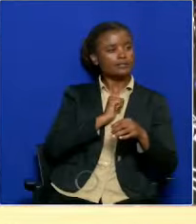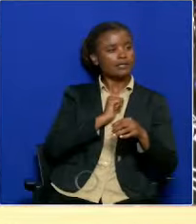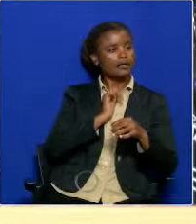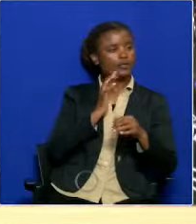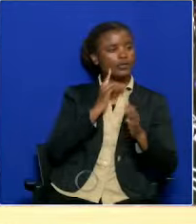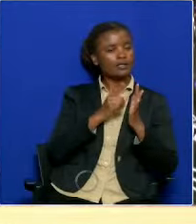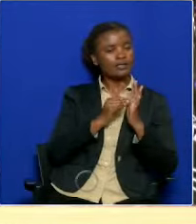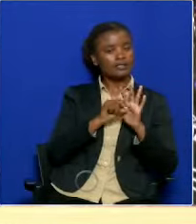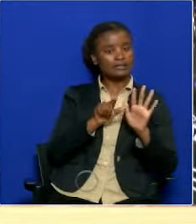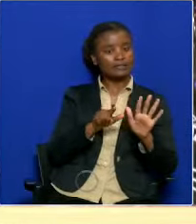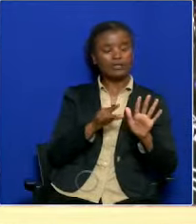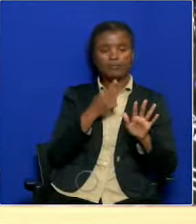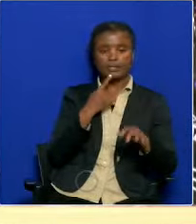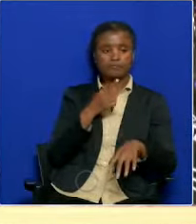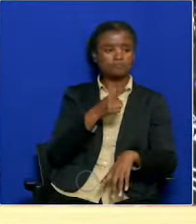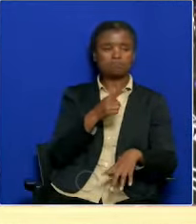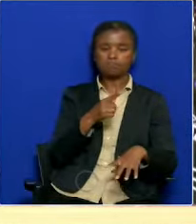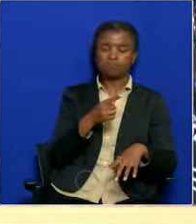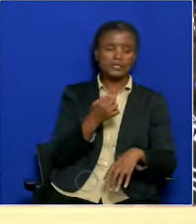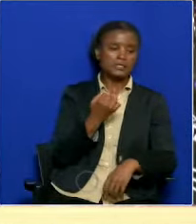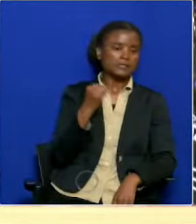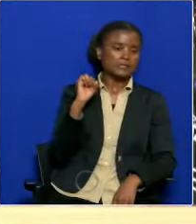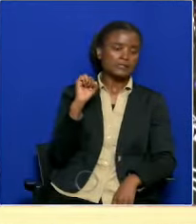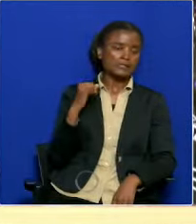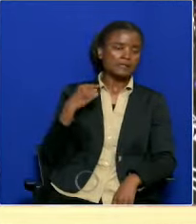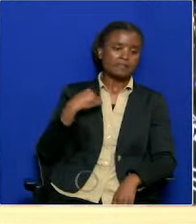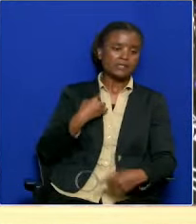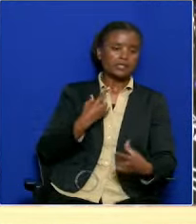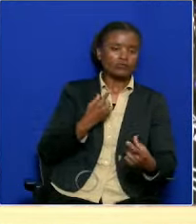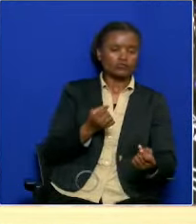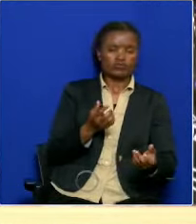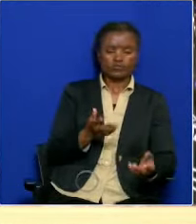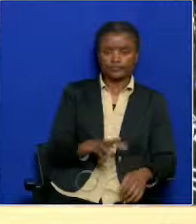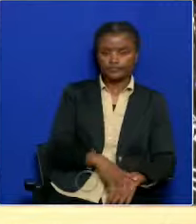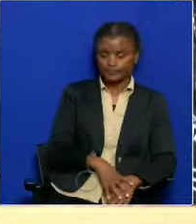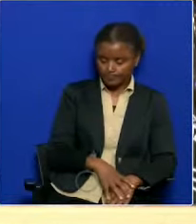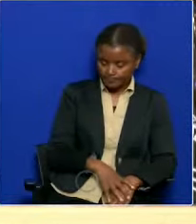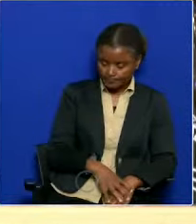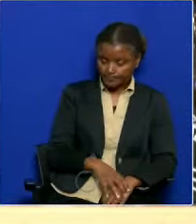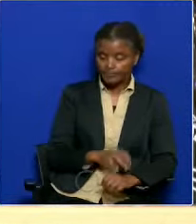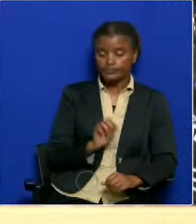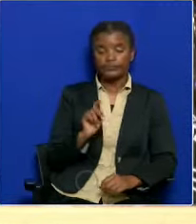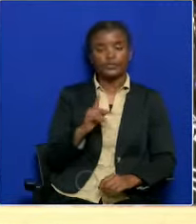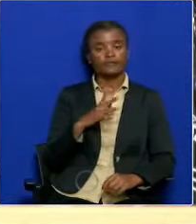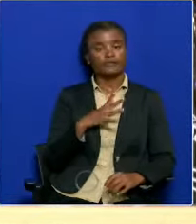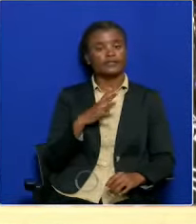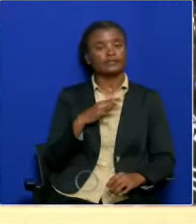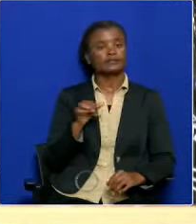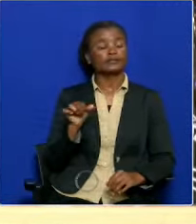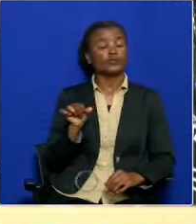All right, let's go then to, you say you didn't get an answer until the 7th.